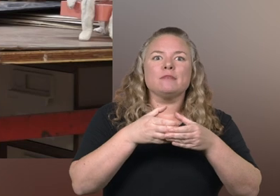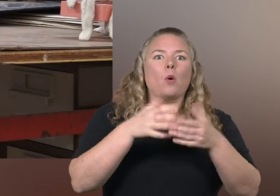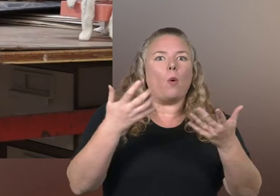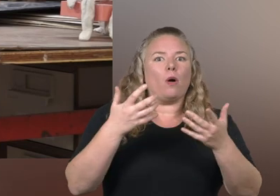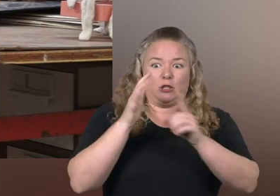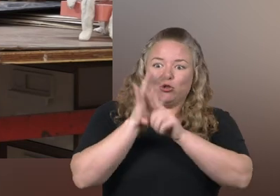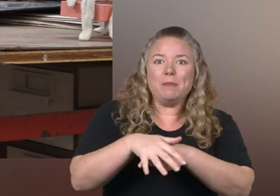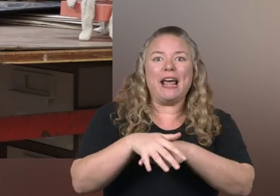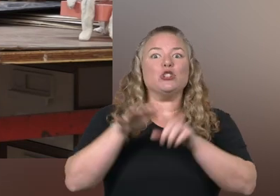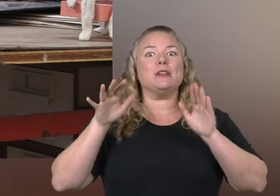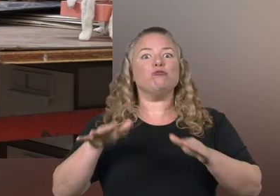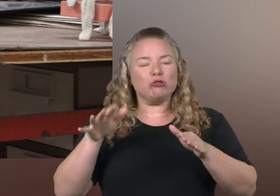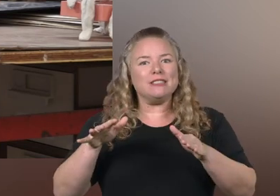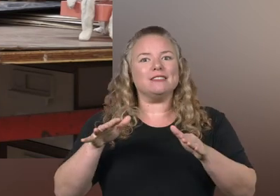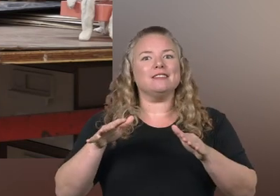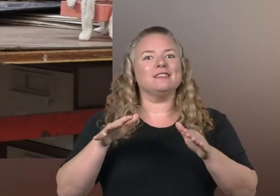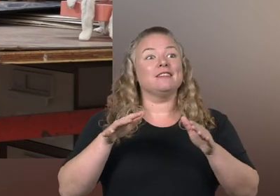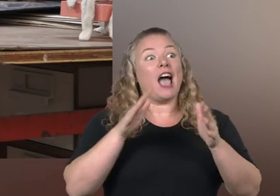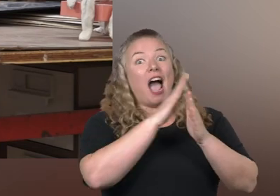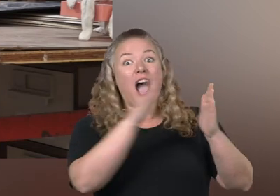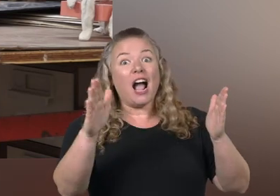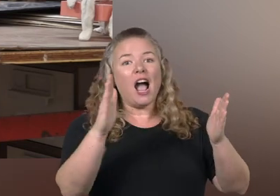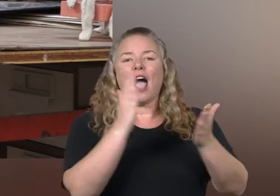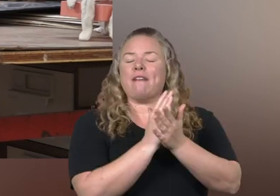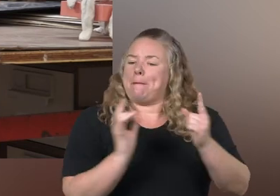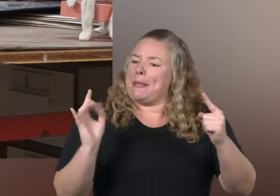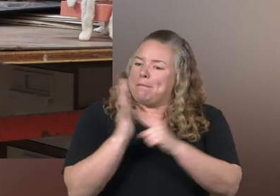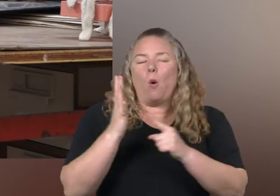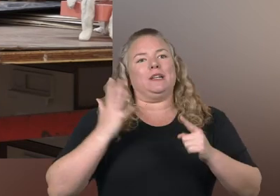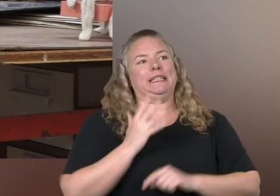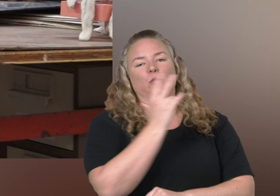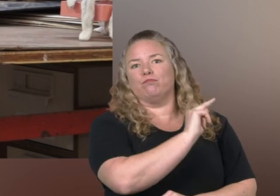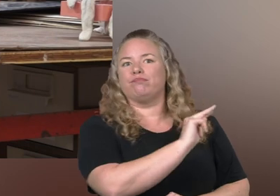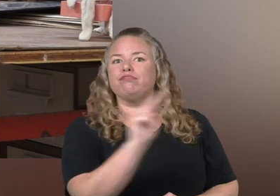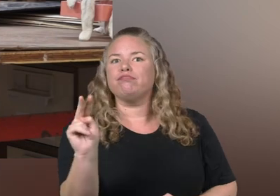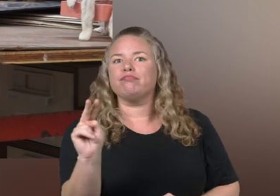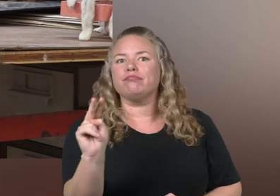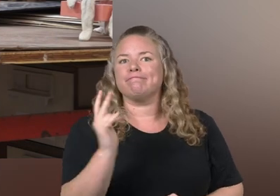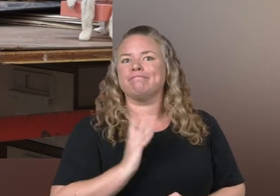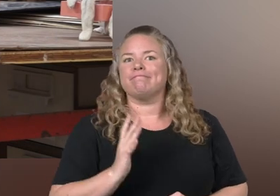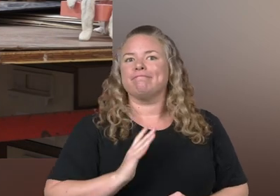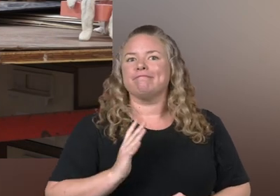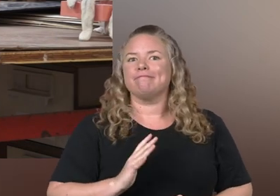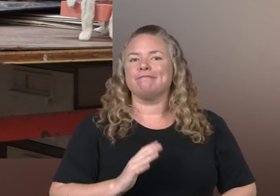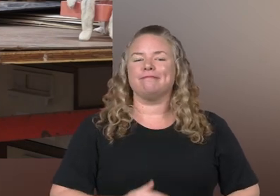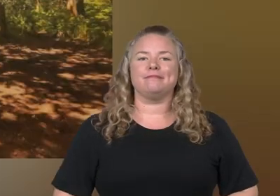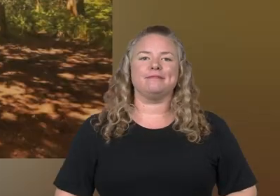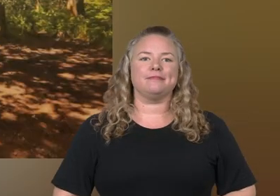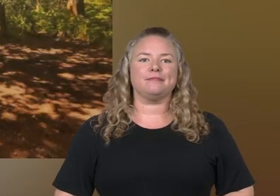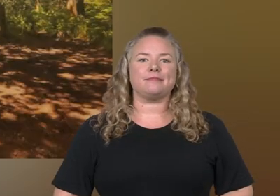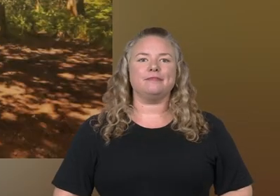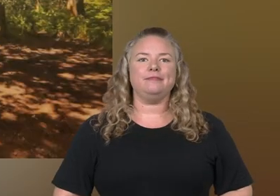marginalised groups or discrimination in Britain, you know, the archive becomes a really important place to